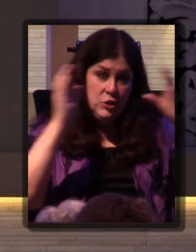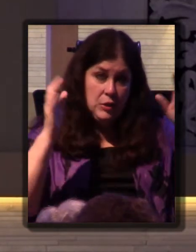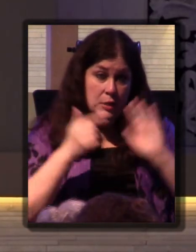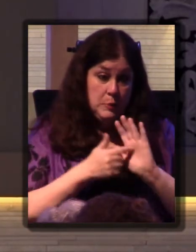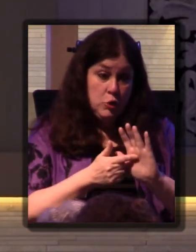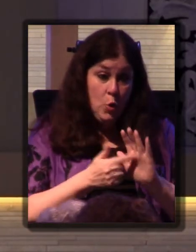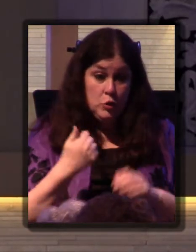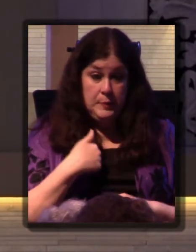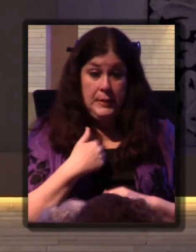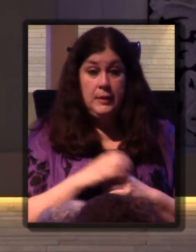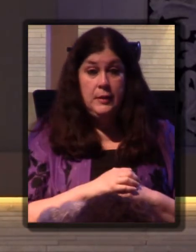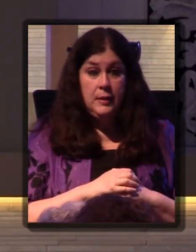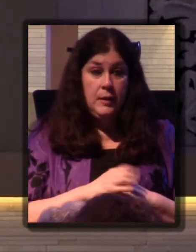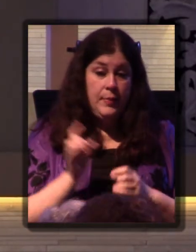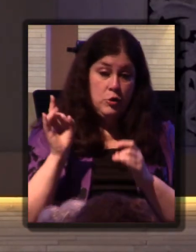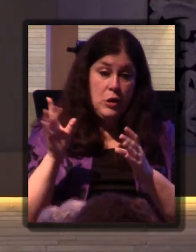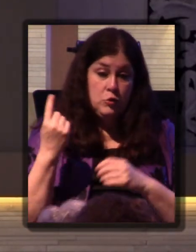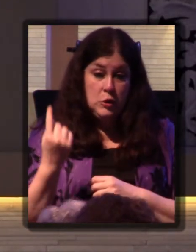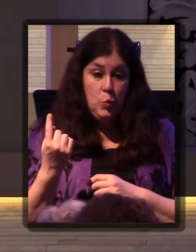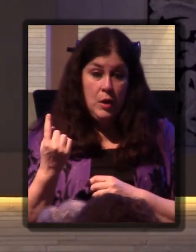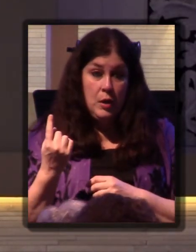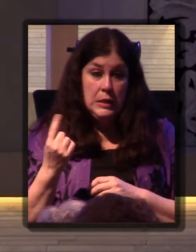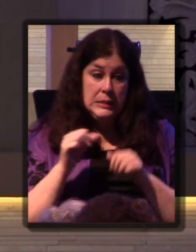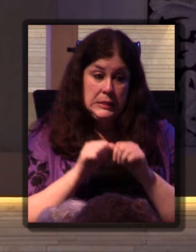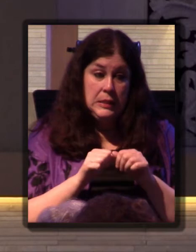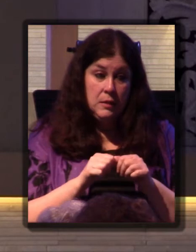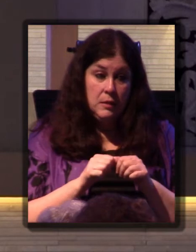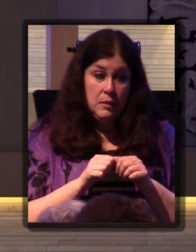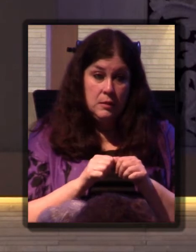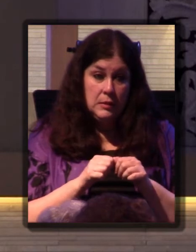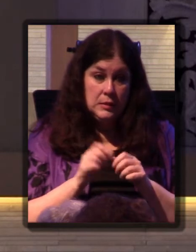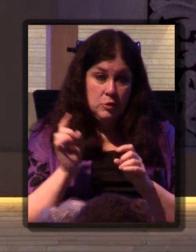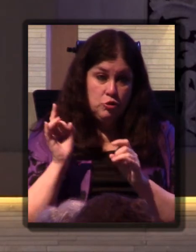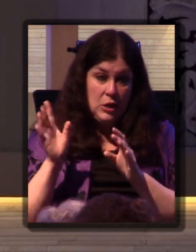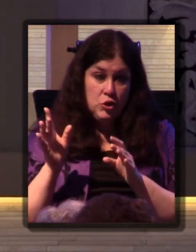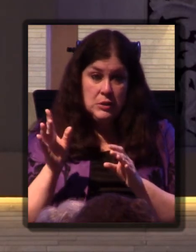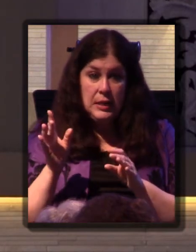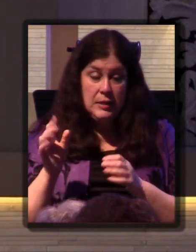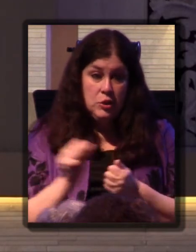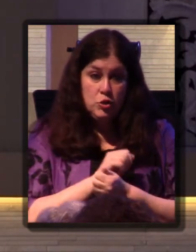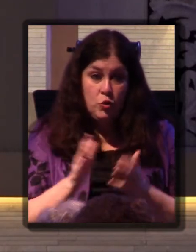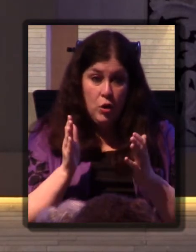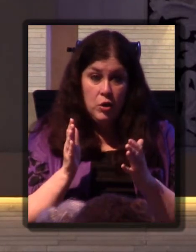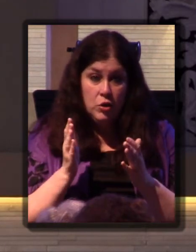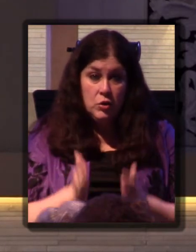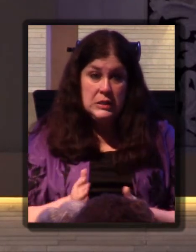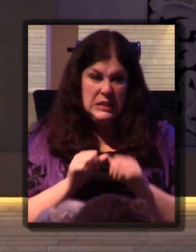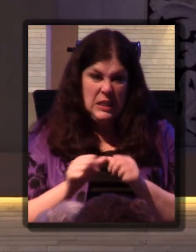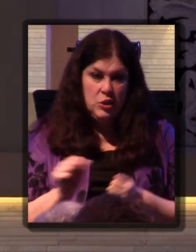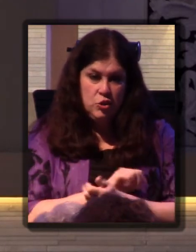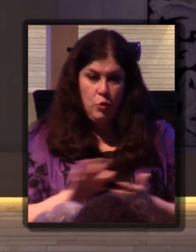harsh vision has been shown to me. The treacherous one still deals treacherously, and the destroyer